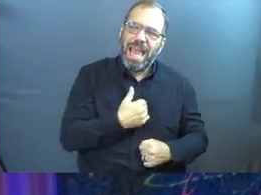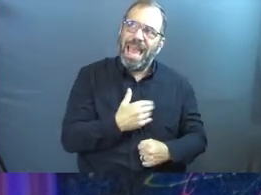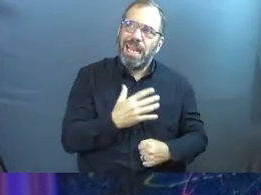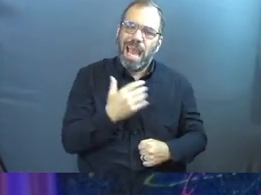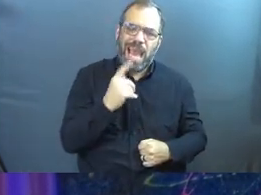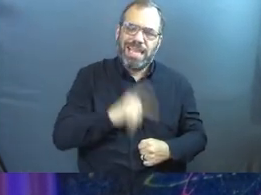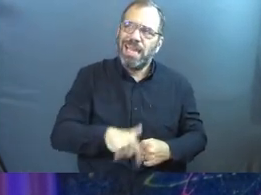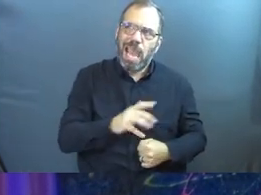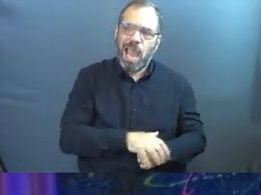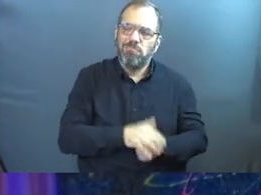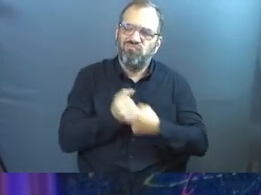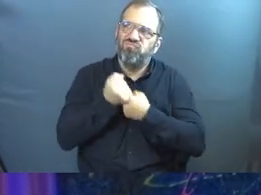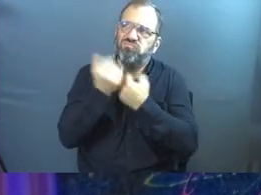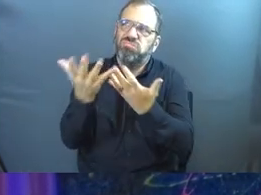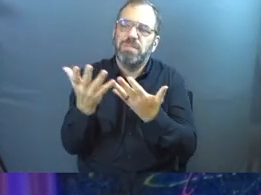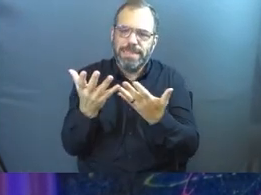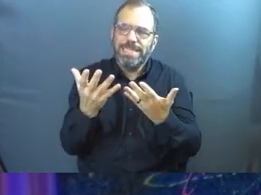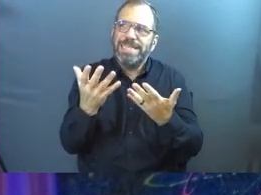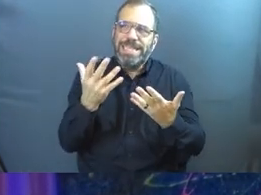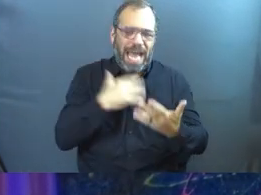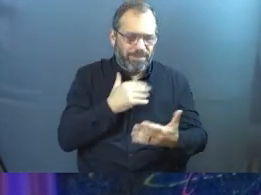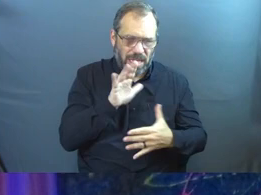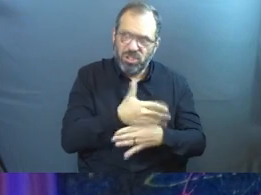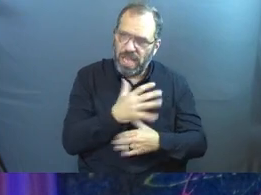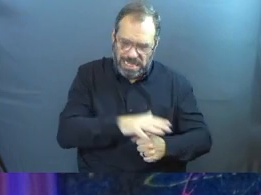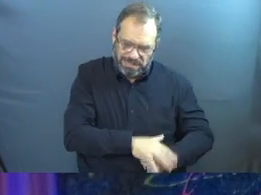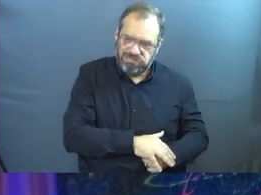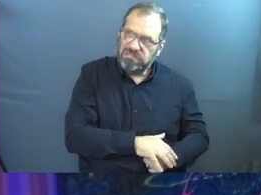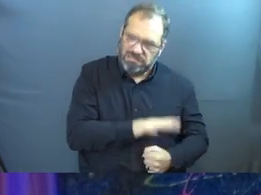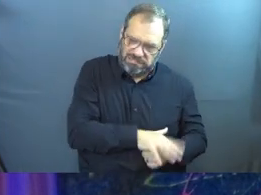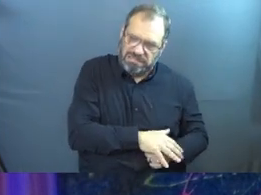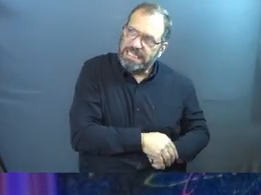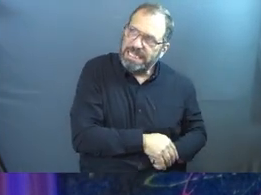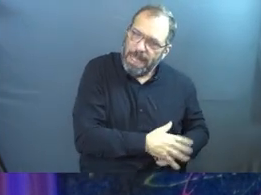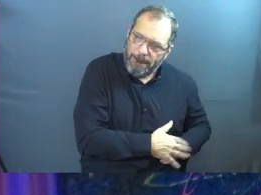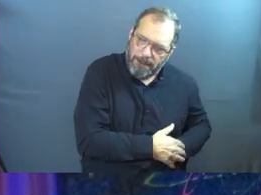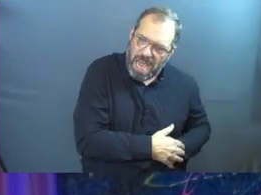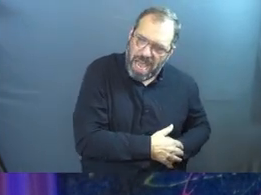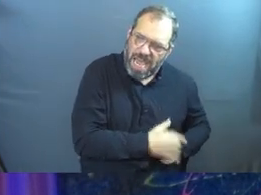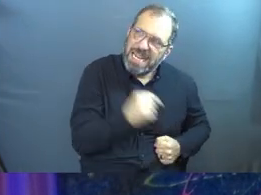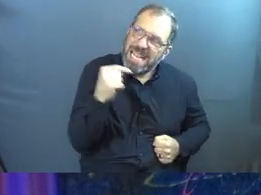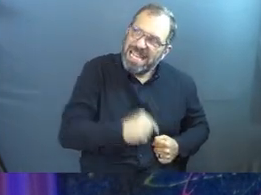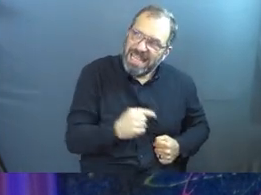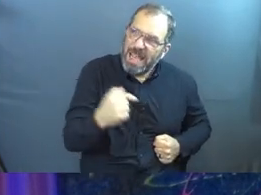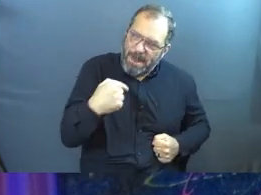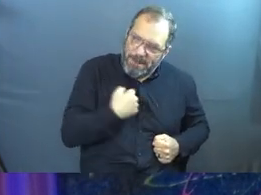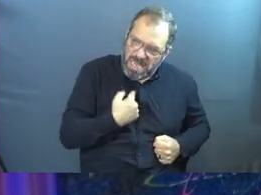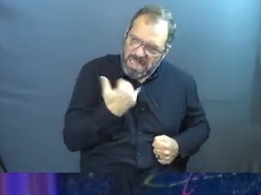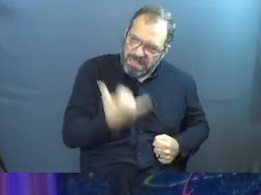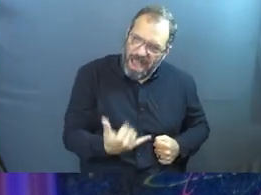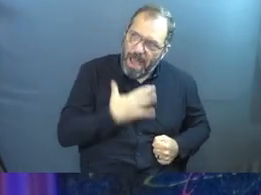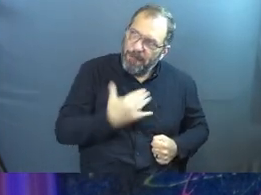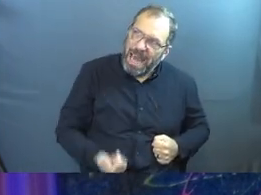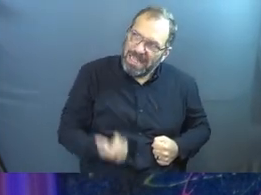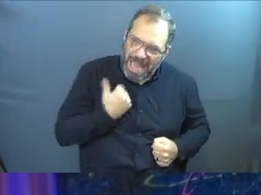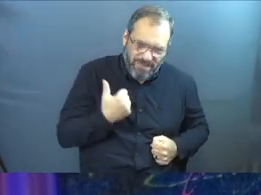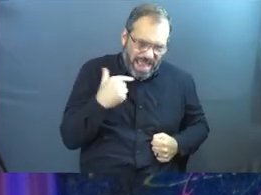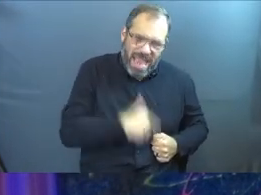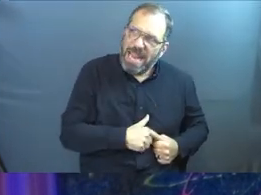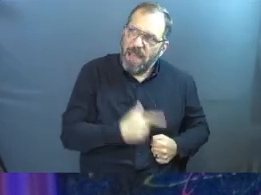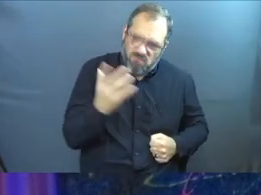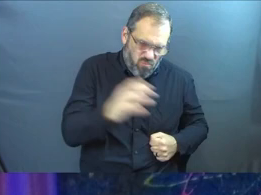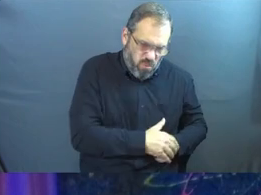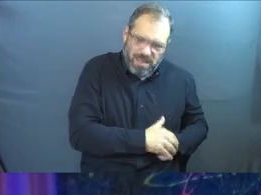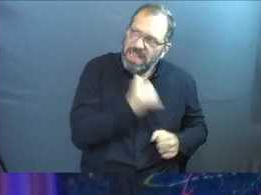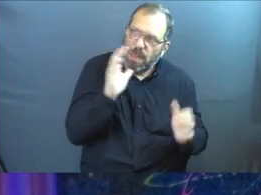to Almighty God about this. I've just not shared it yet. I've not dealt with it yet. This is the big item going on in my life, and I'm not